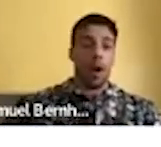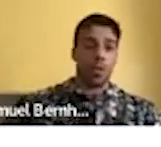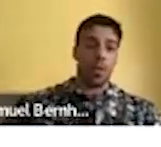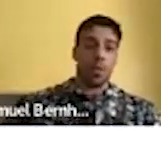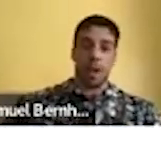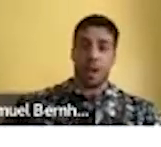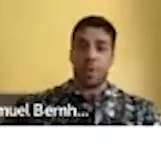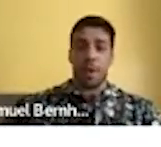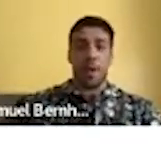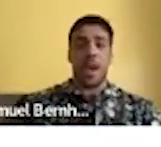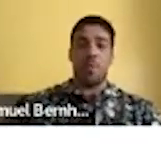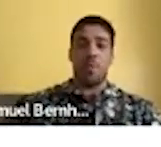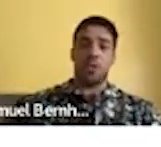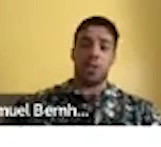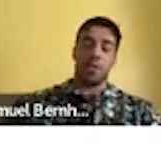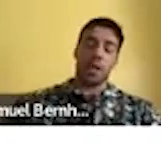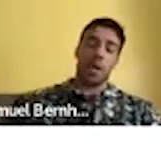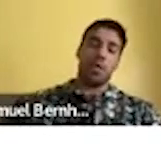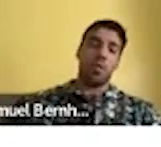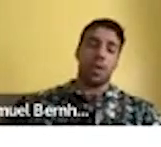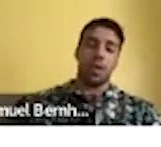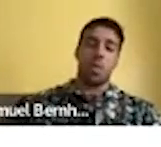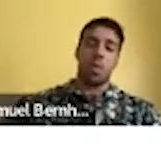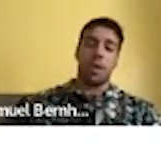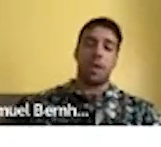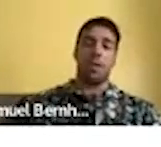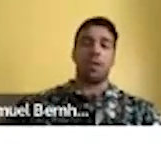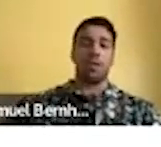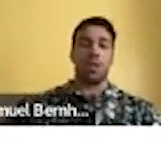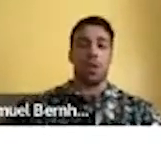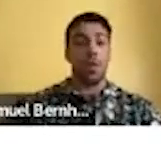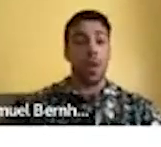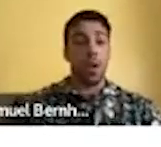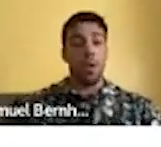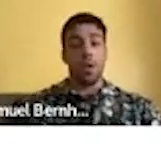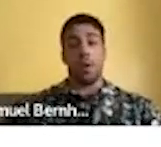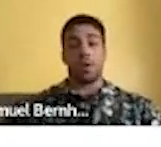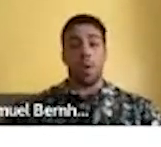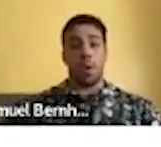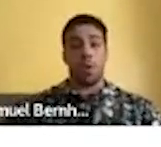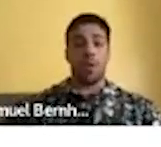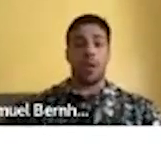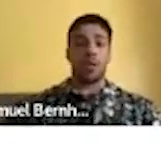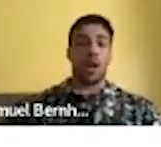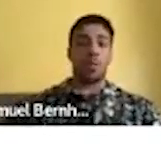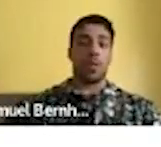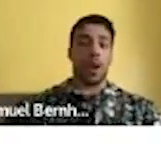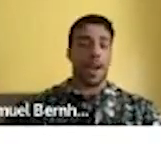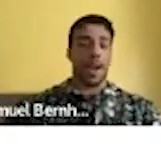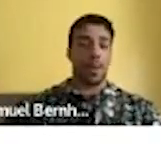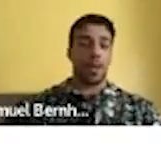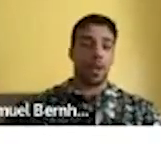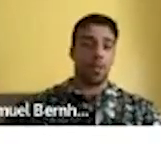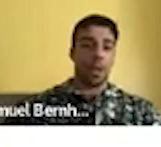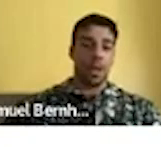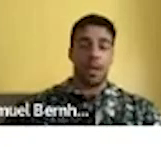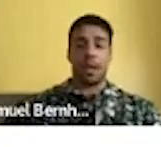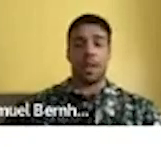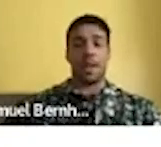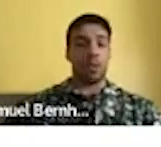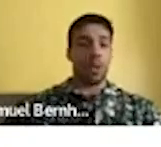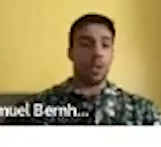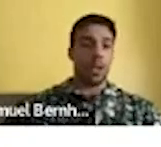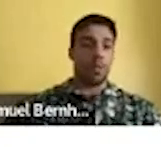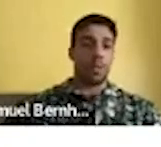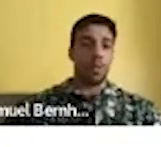I will also be talking a bit about the AP Student of the Year, which is an award given to the student who is most well-rounded in terms of their academic achievement